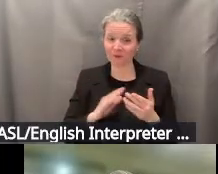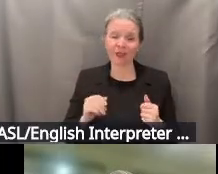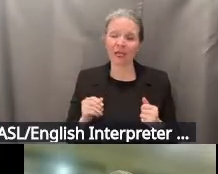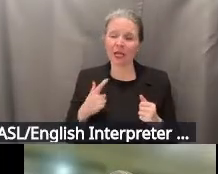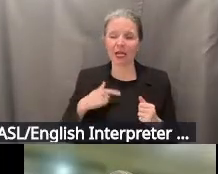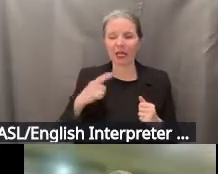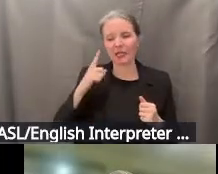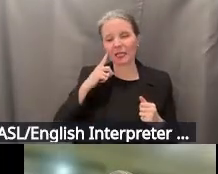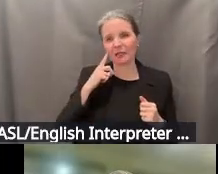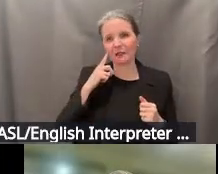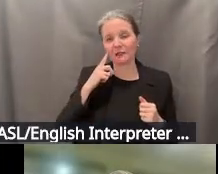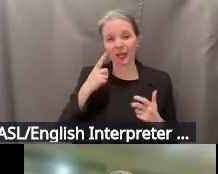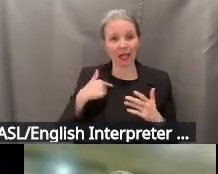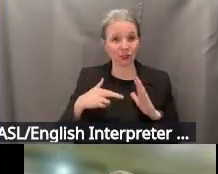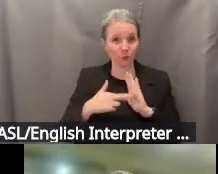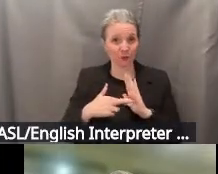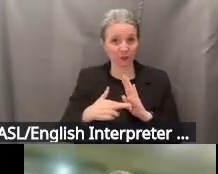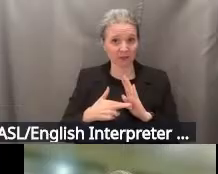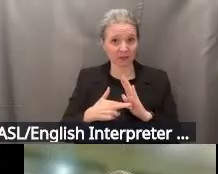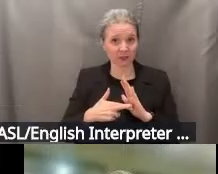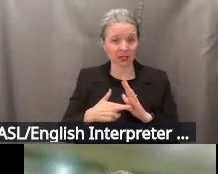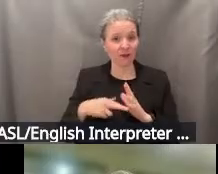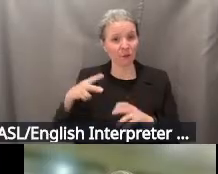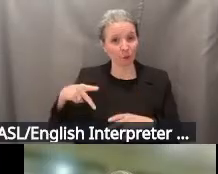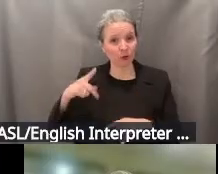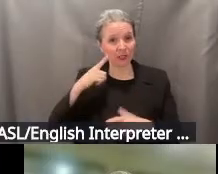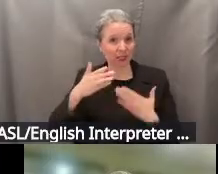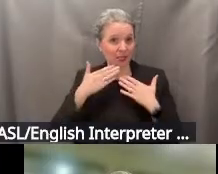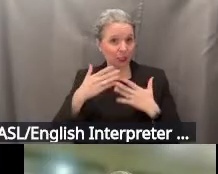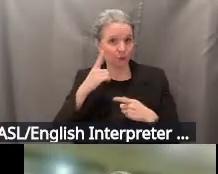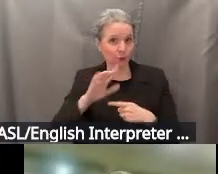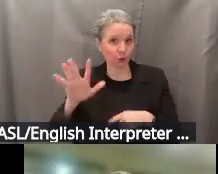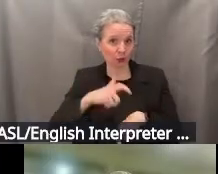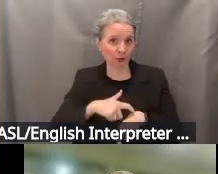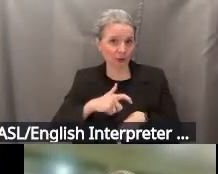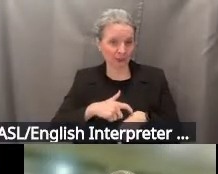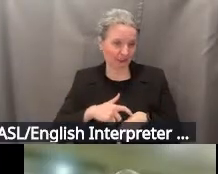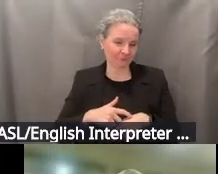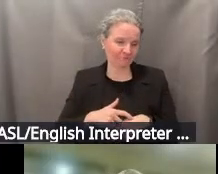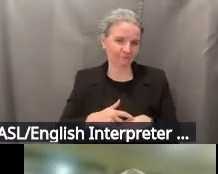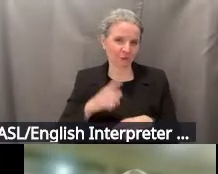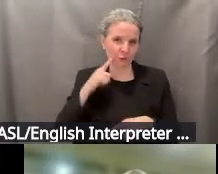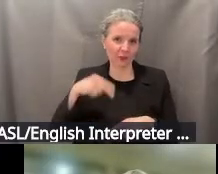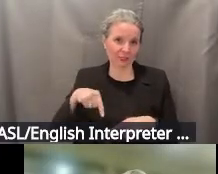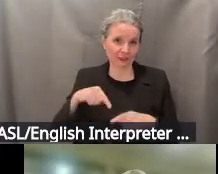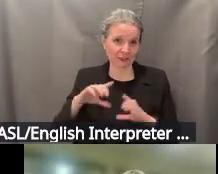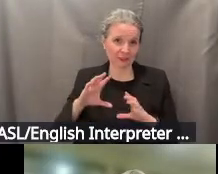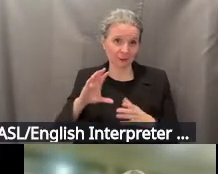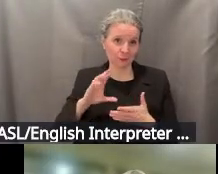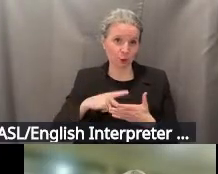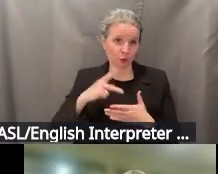think as a representative of the City of Portland, I really thank you for your time on these committees.